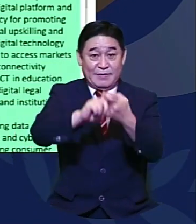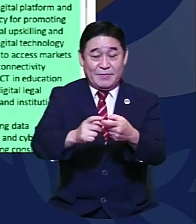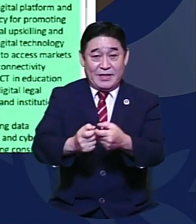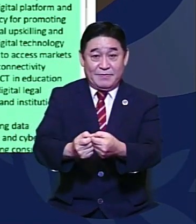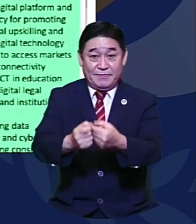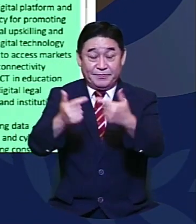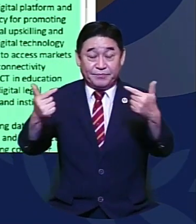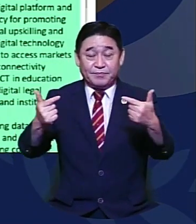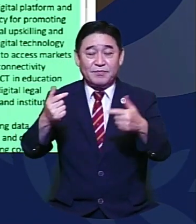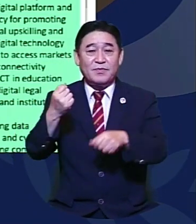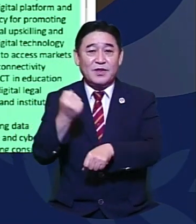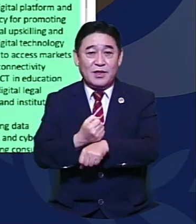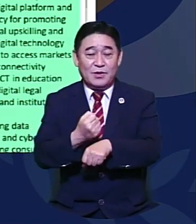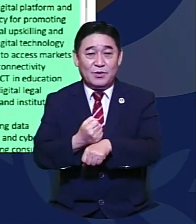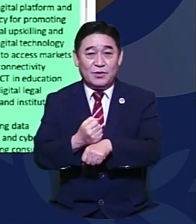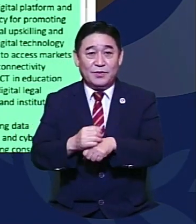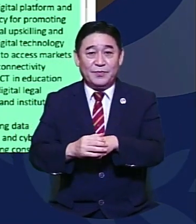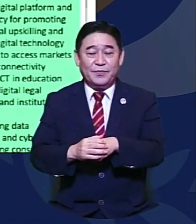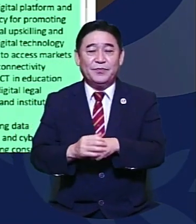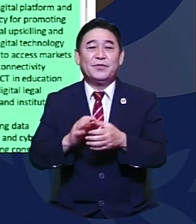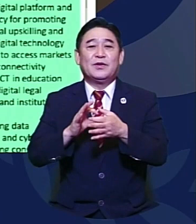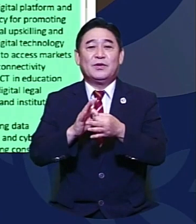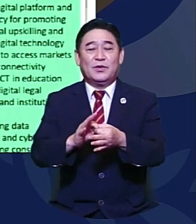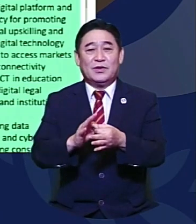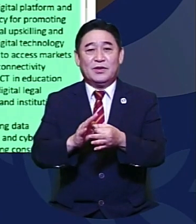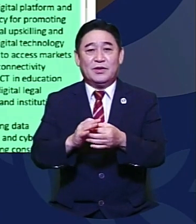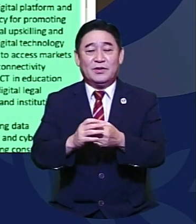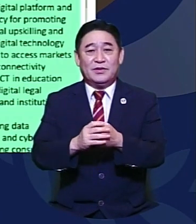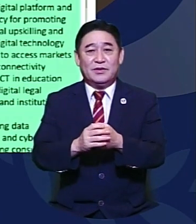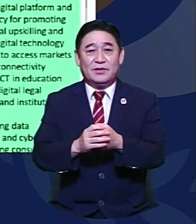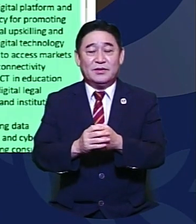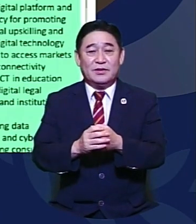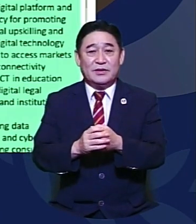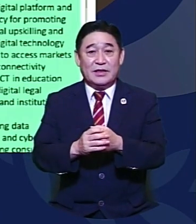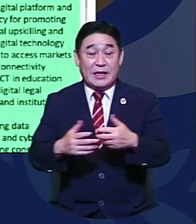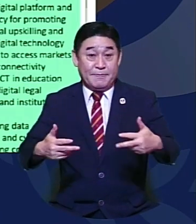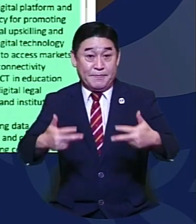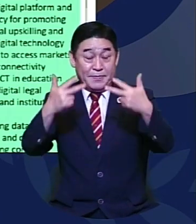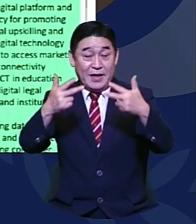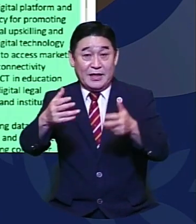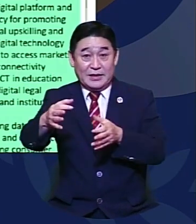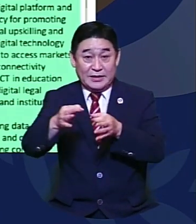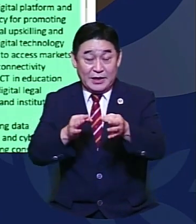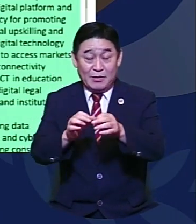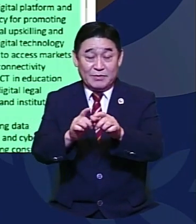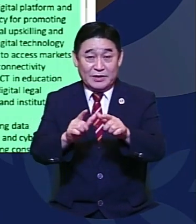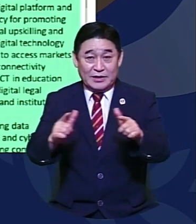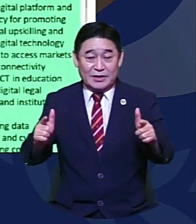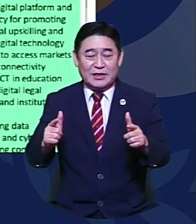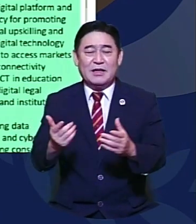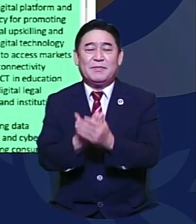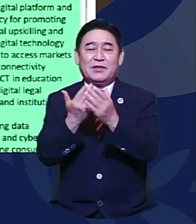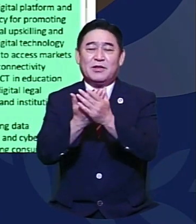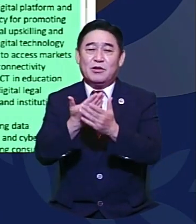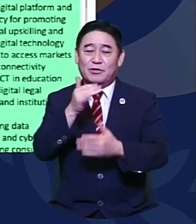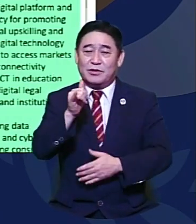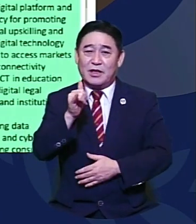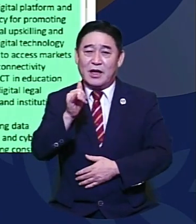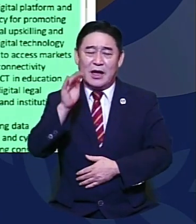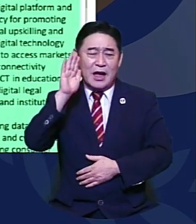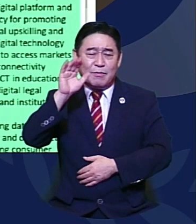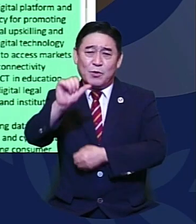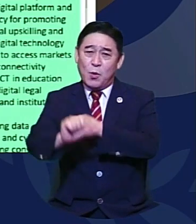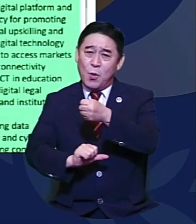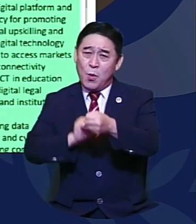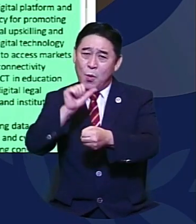going to boost development of the untapped business from now until next 5 years. And this kind of